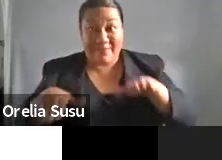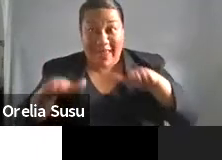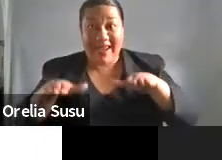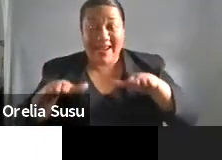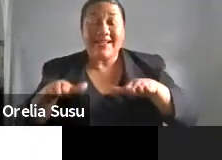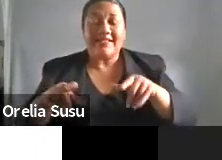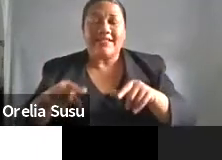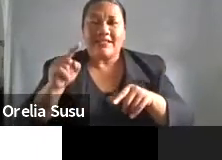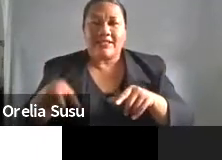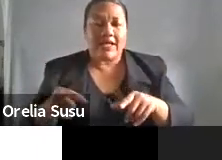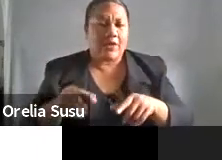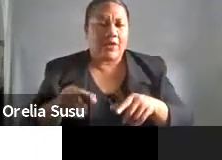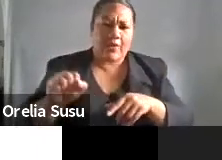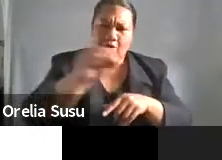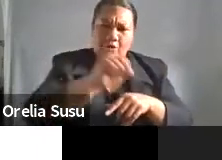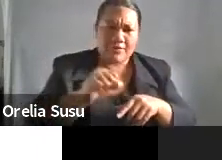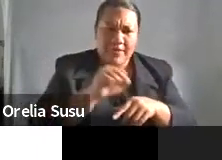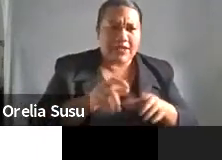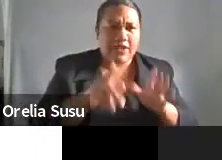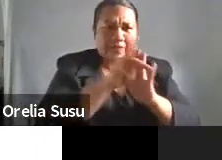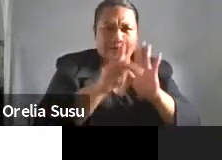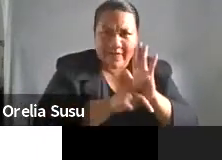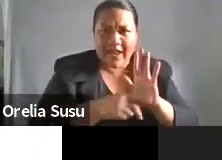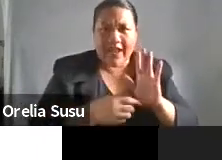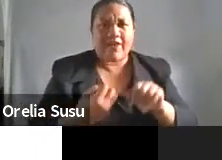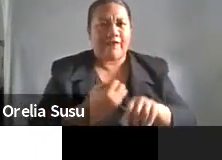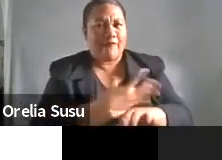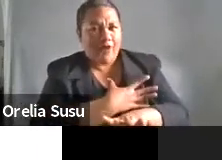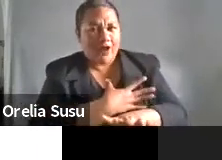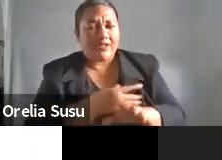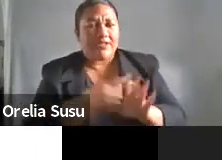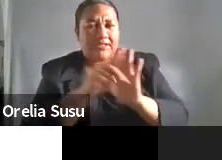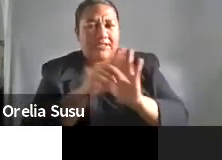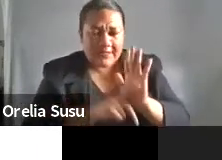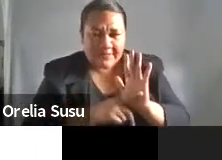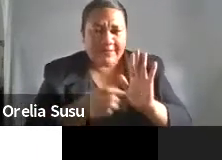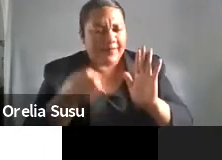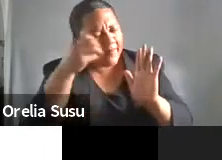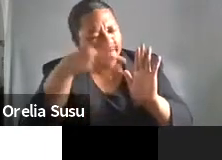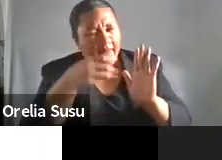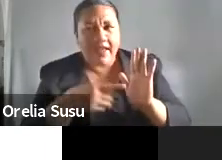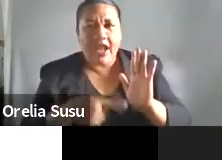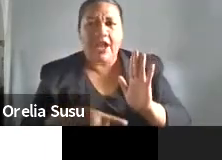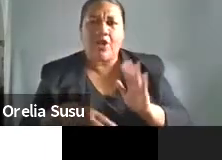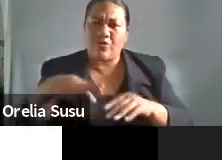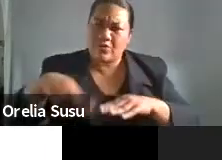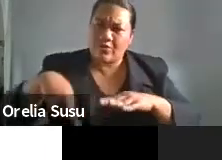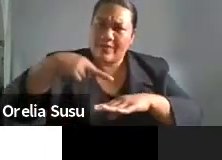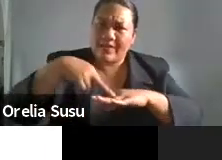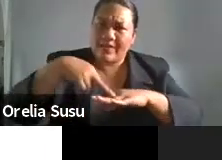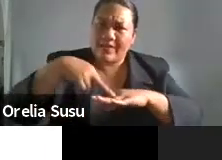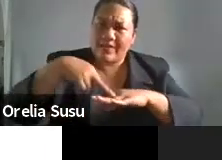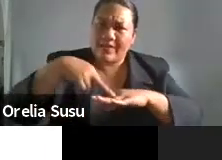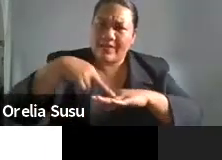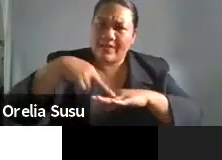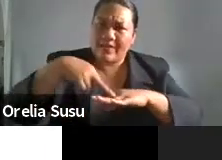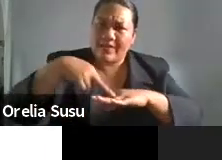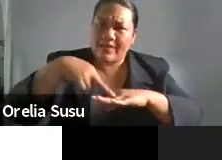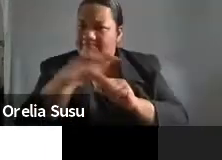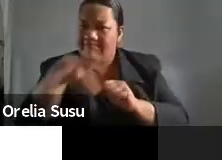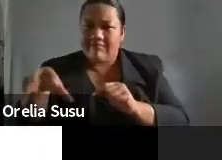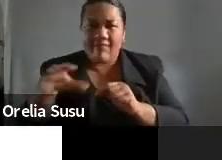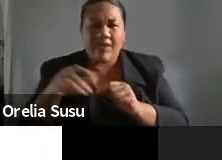influence policy and going into attending meetings in the global, in the regional spaces. We also doing linking it to the ground